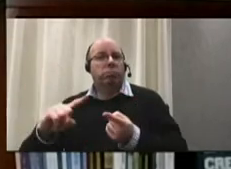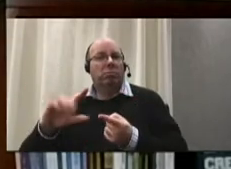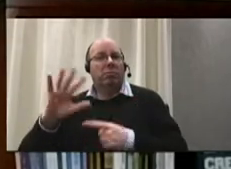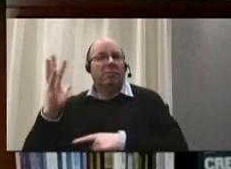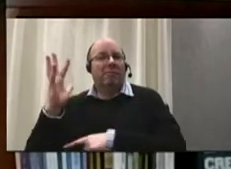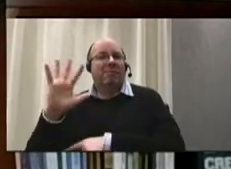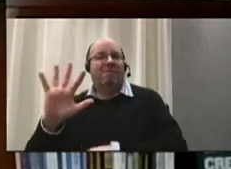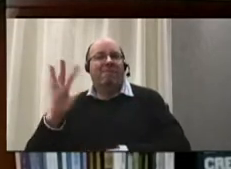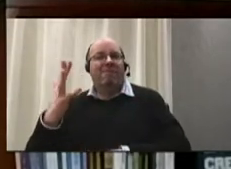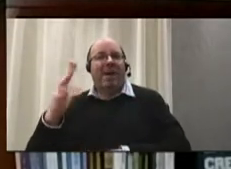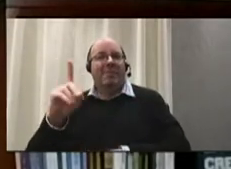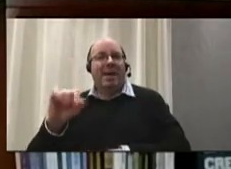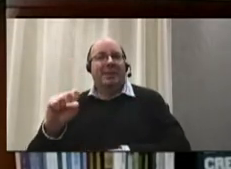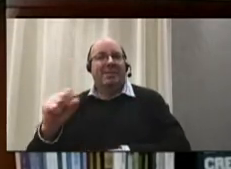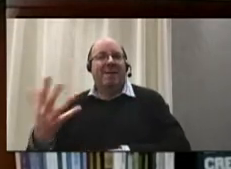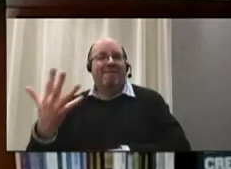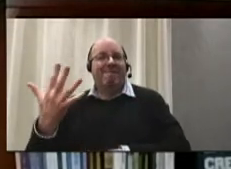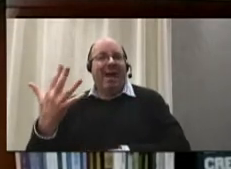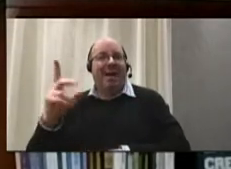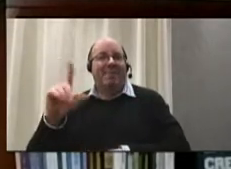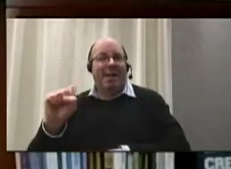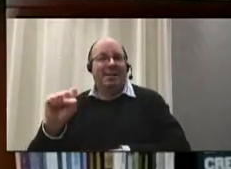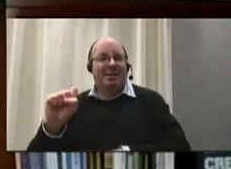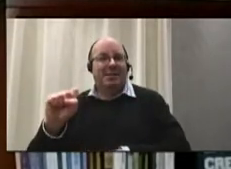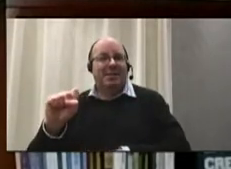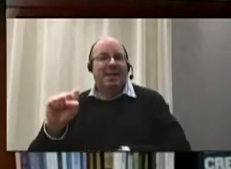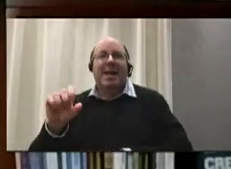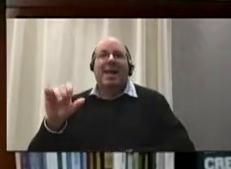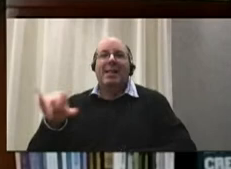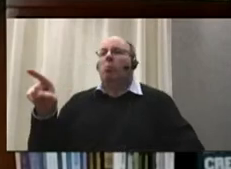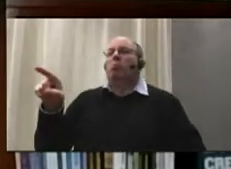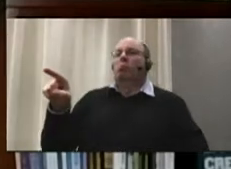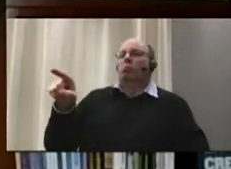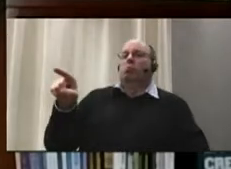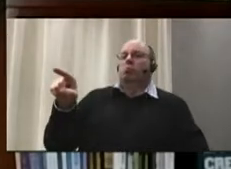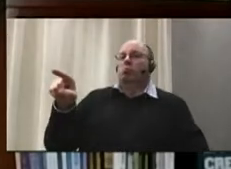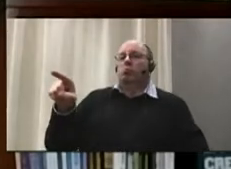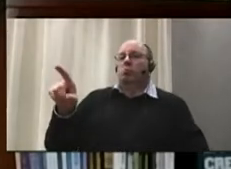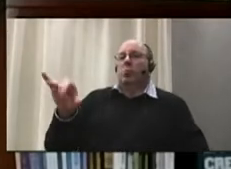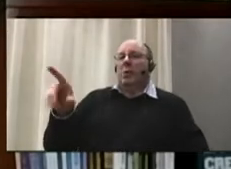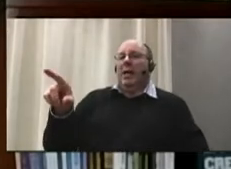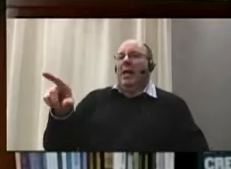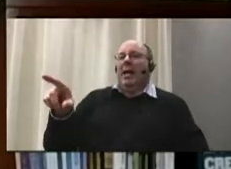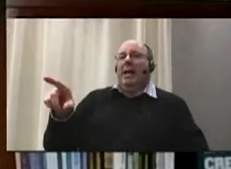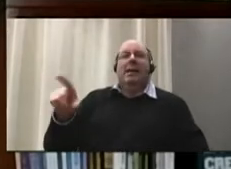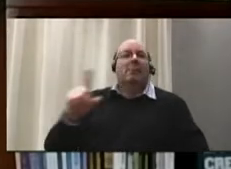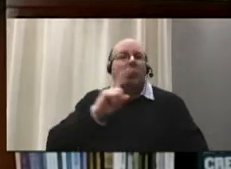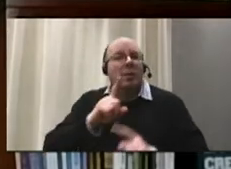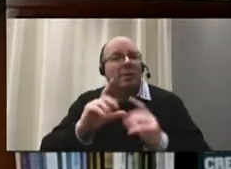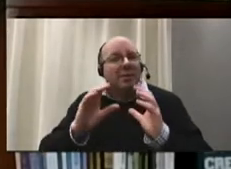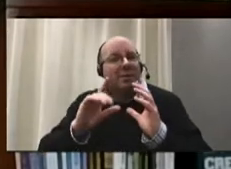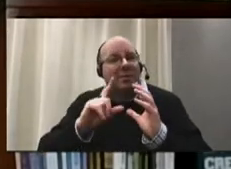one time, the one thing we didn't change. And it goes back to the communication, because we just communicated with our families